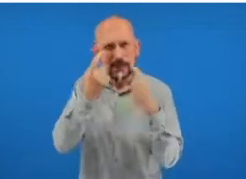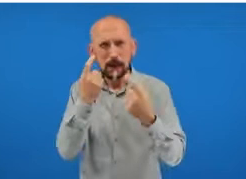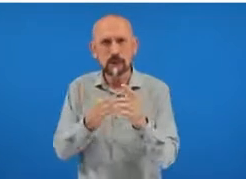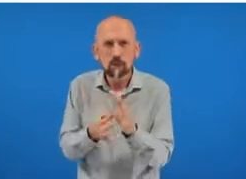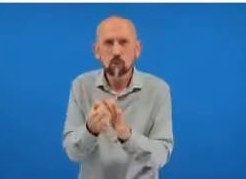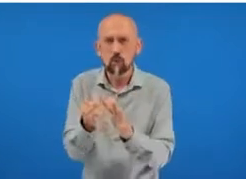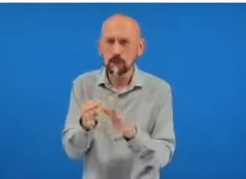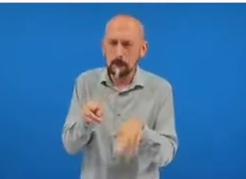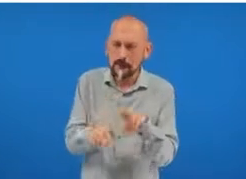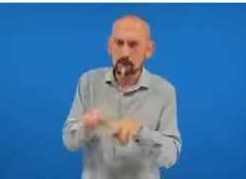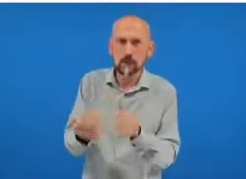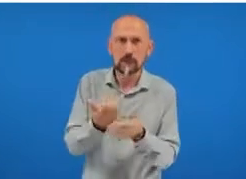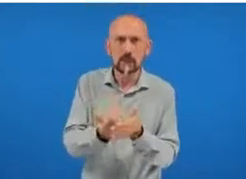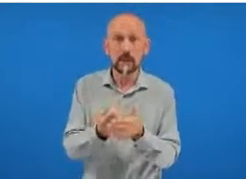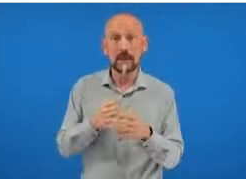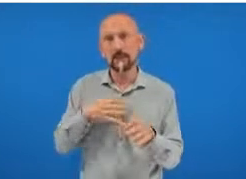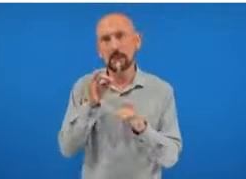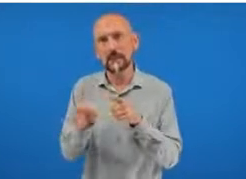our teams for help in this.